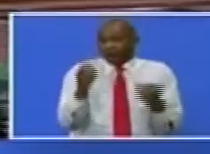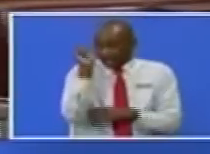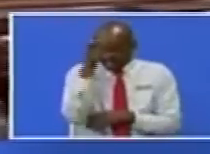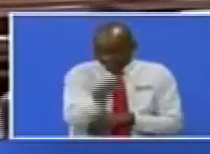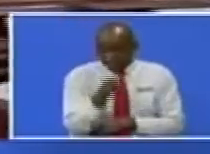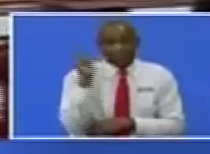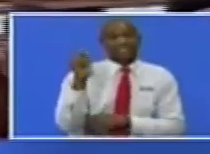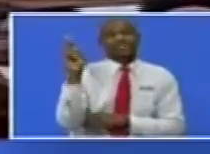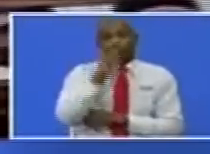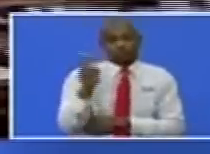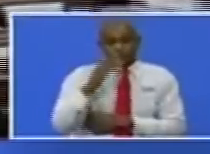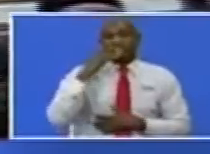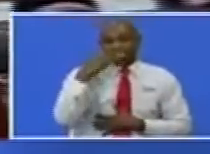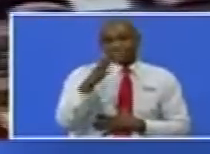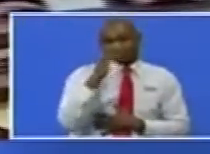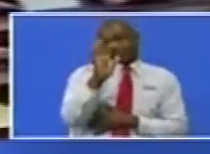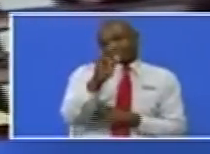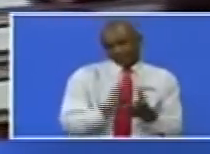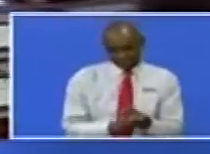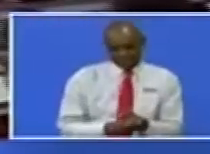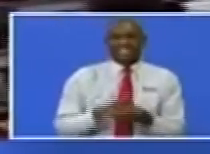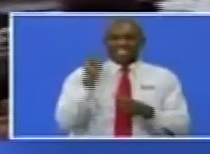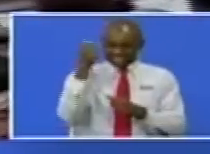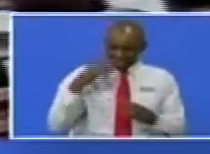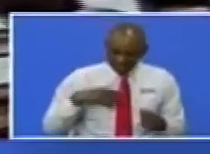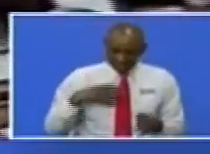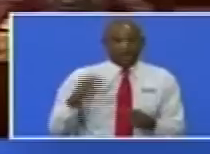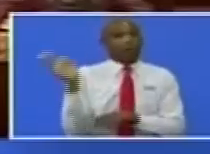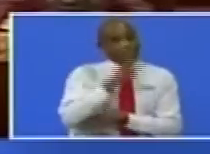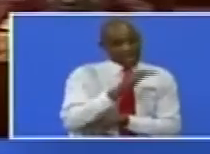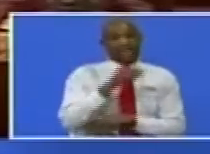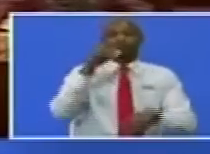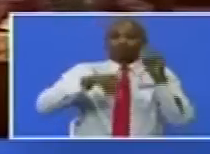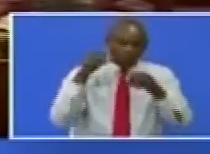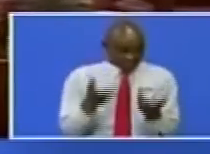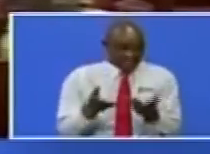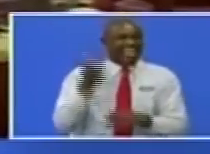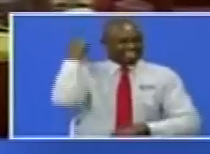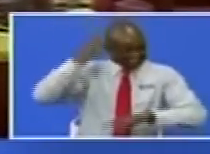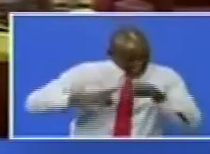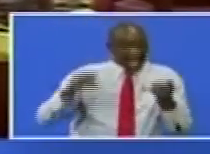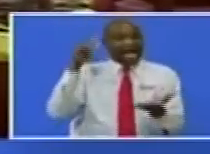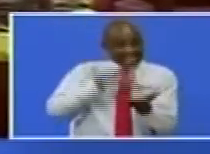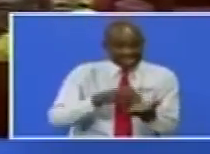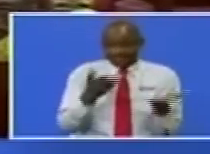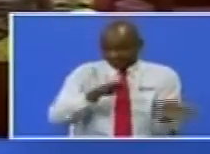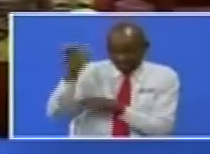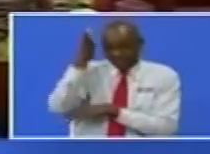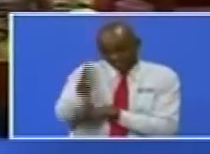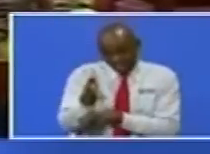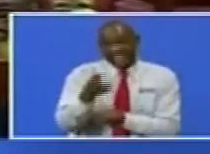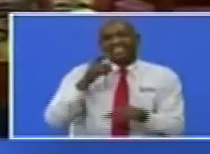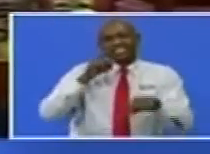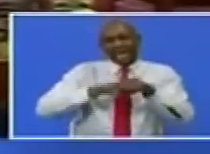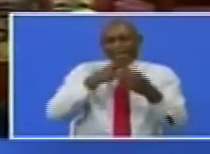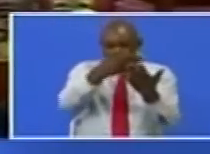Uhuru Kenyatta was delivering at Parliament before Kenyans go back to the polls. After last year's State of the Nation address, in which he had